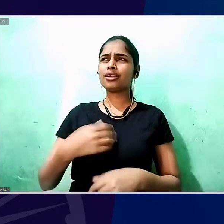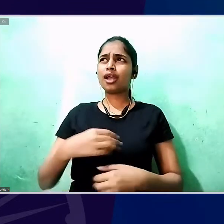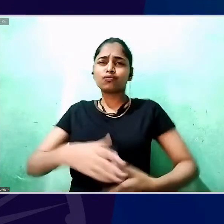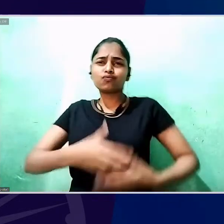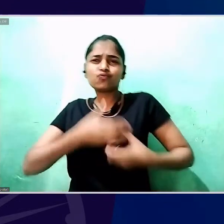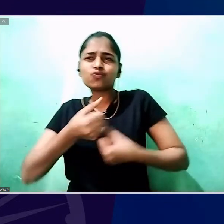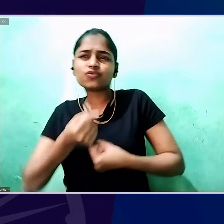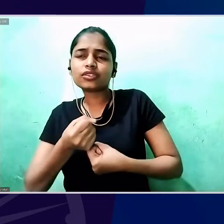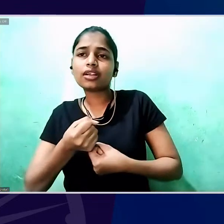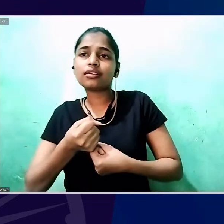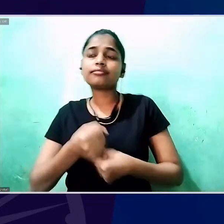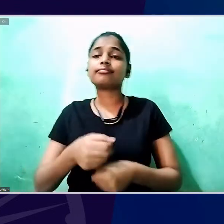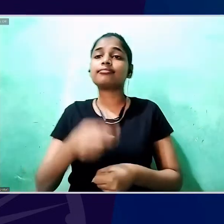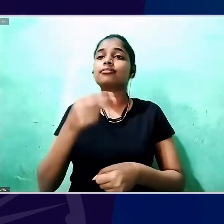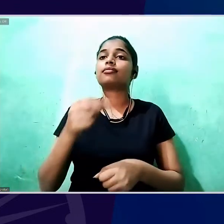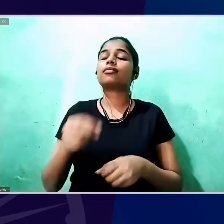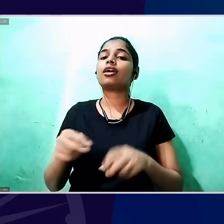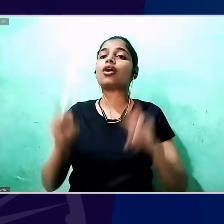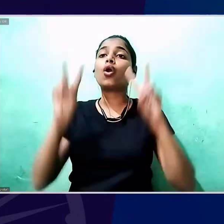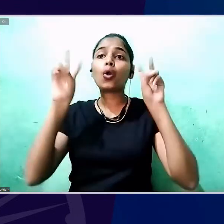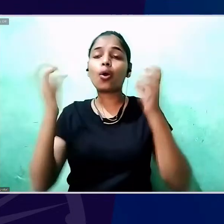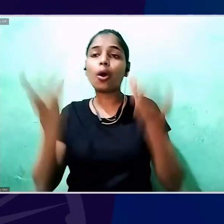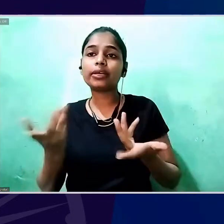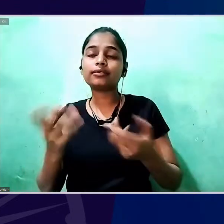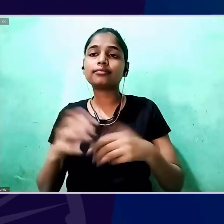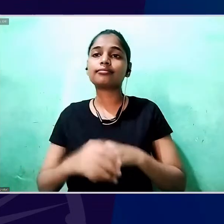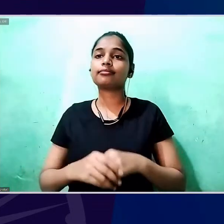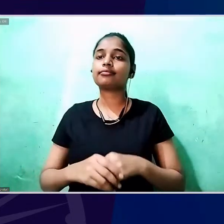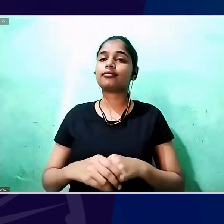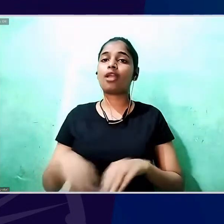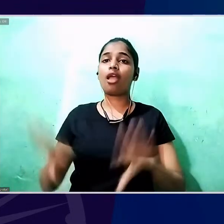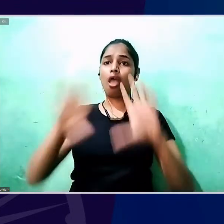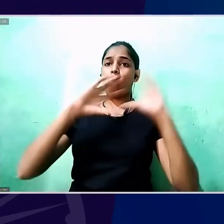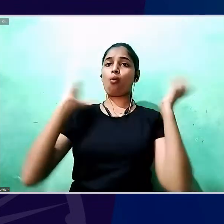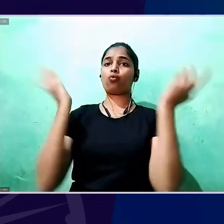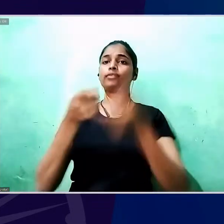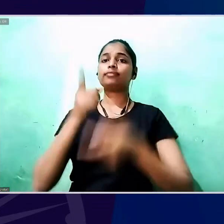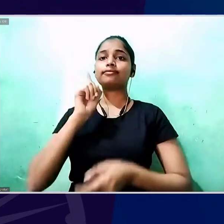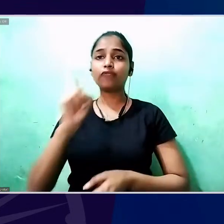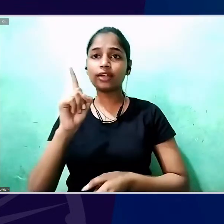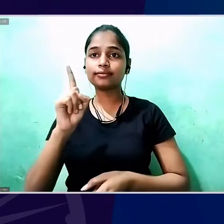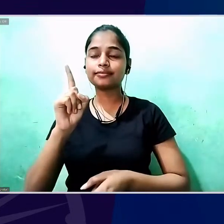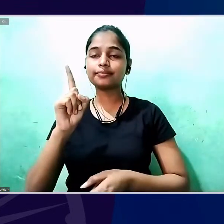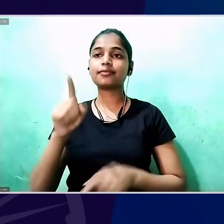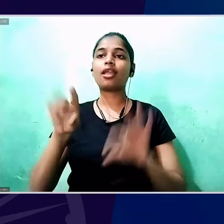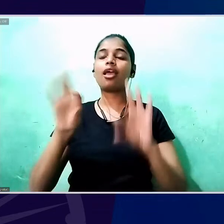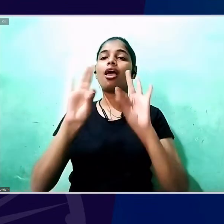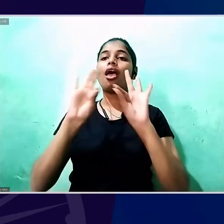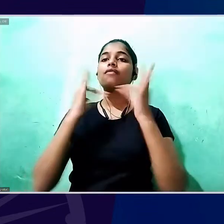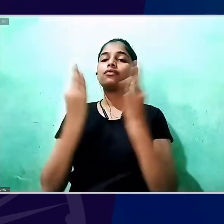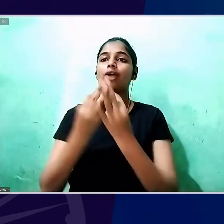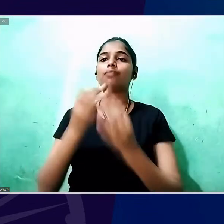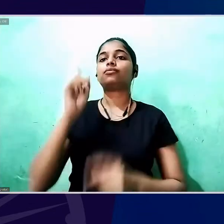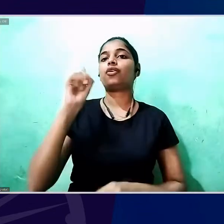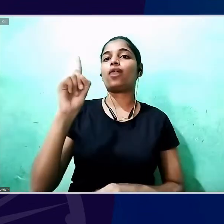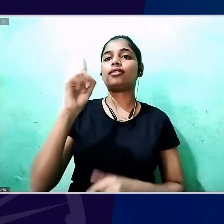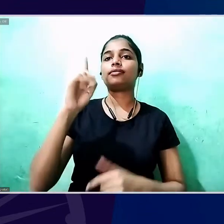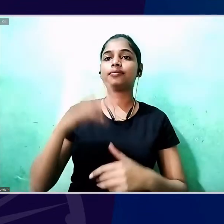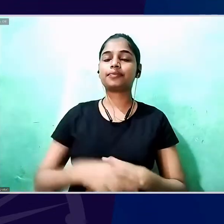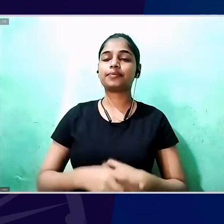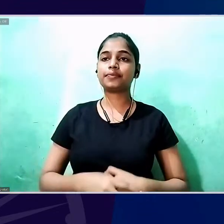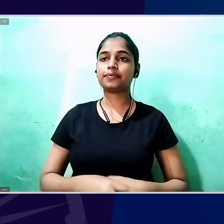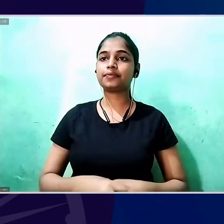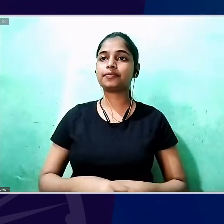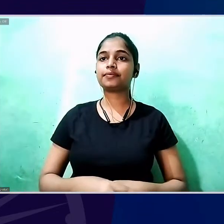Kutumbakam, or the world is one family. So now we begin this session and we move to Meenu Gupta